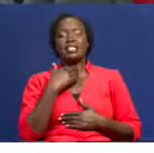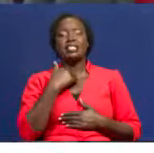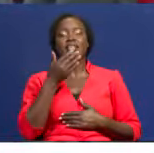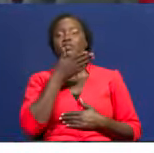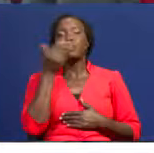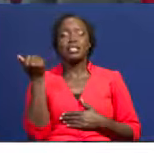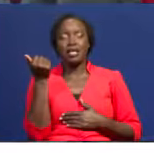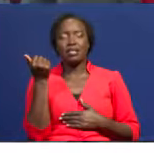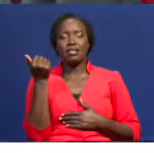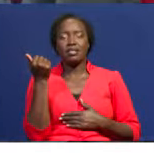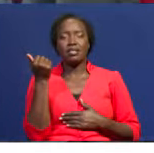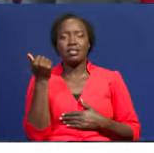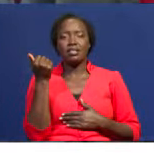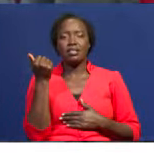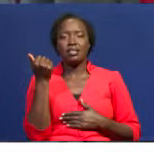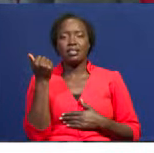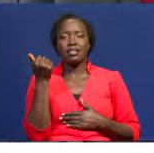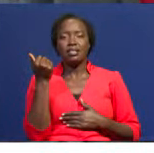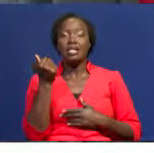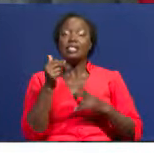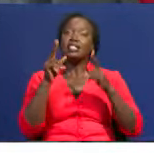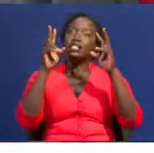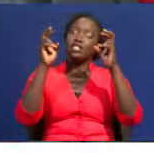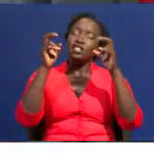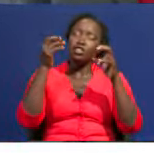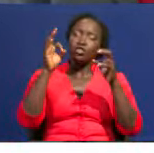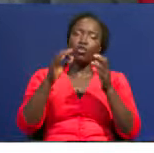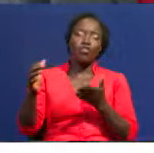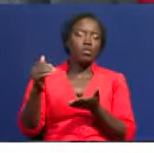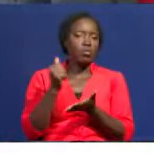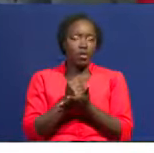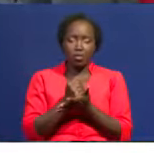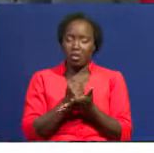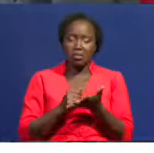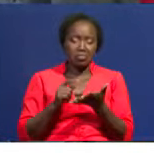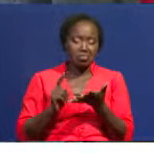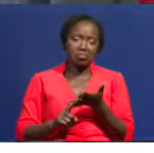better. The issues of employment,